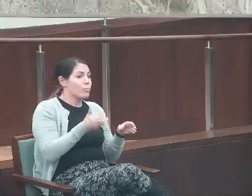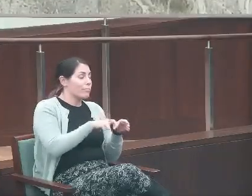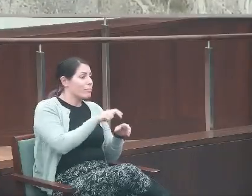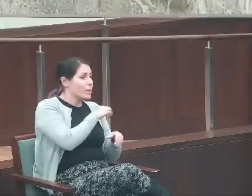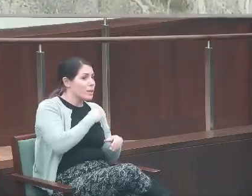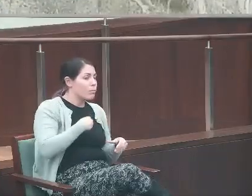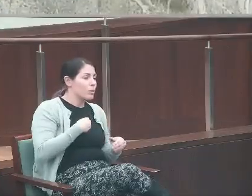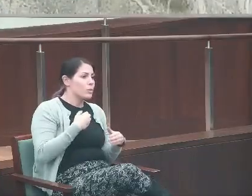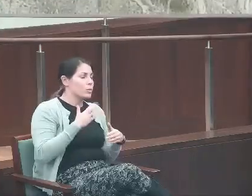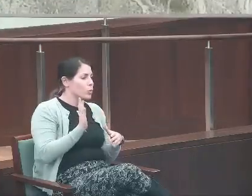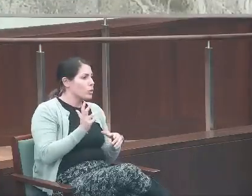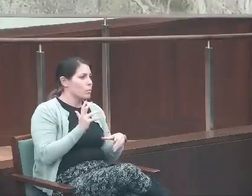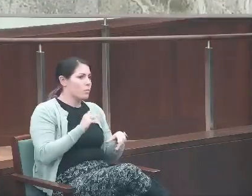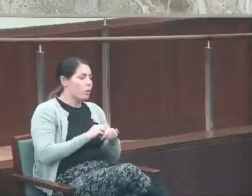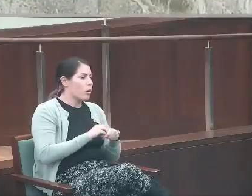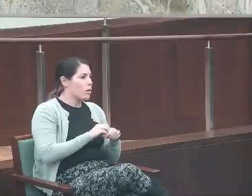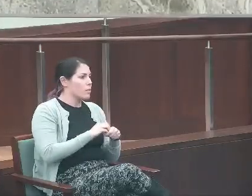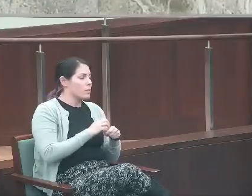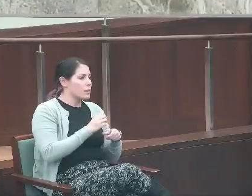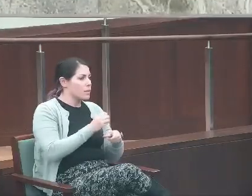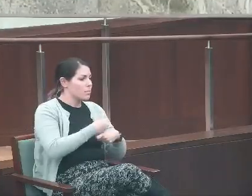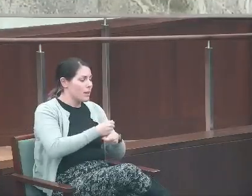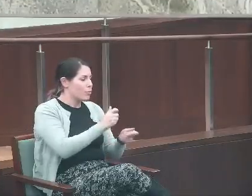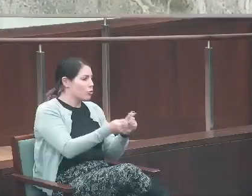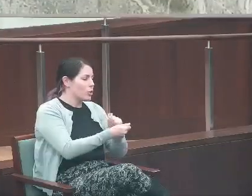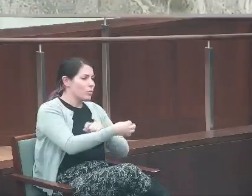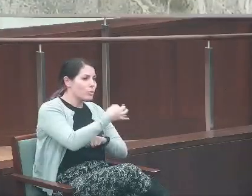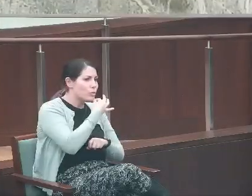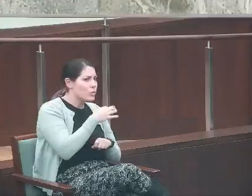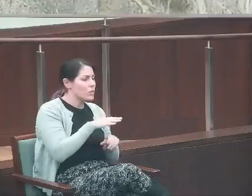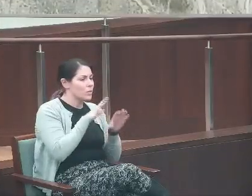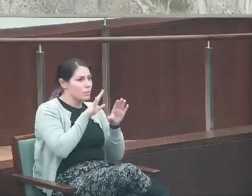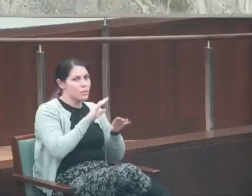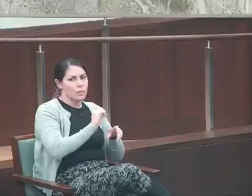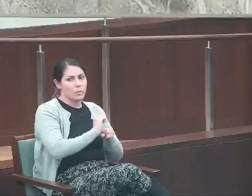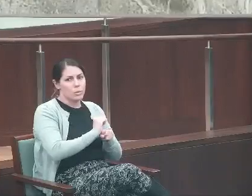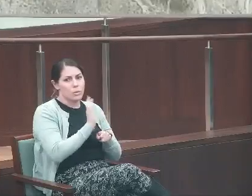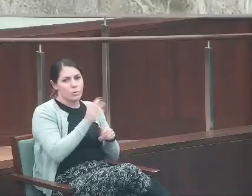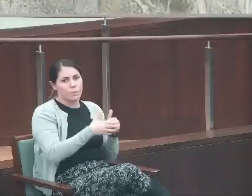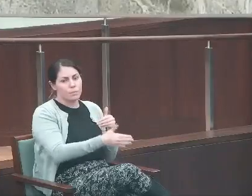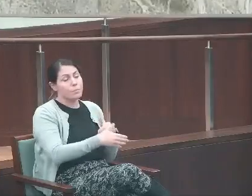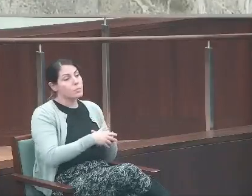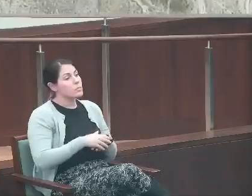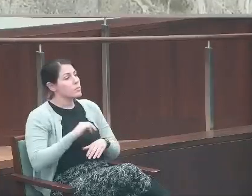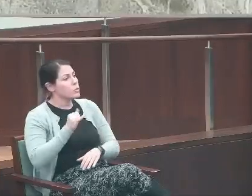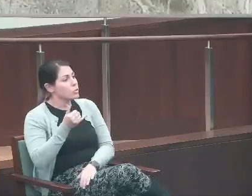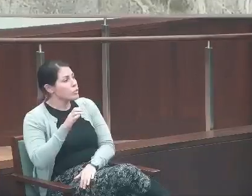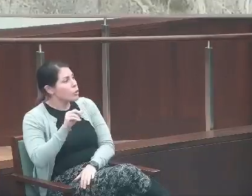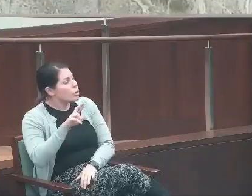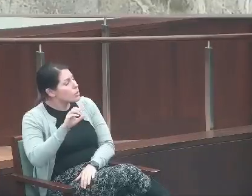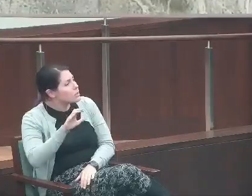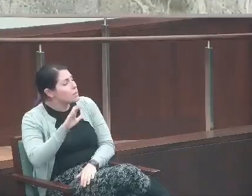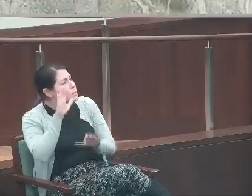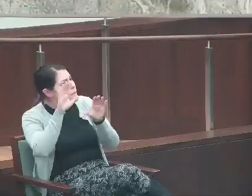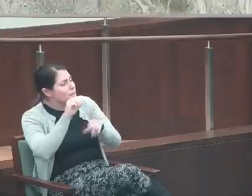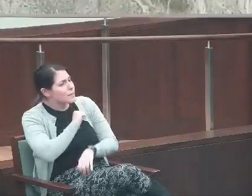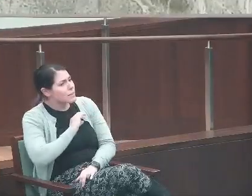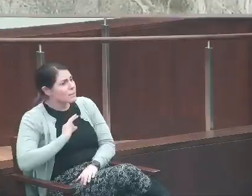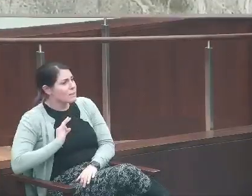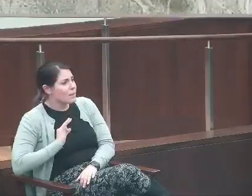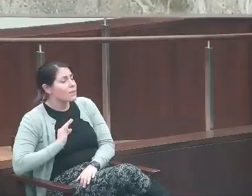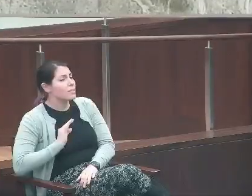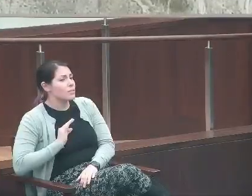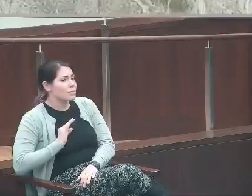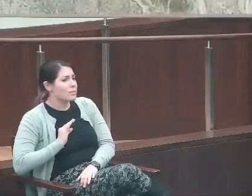mark, and the returning members who I know will continue to provide wise counsel. JCRC's tremendous staff, my partner in